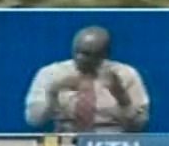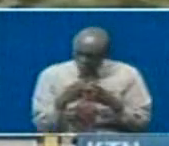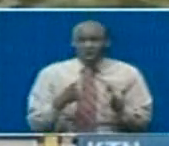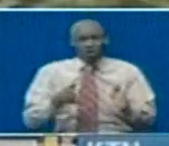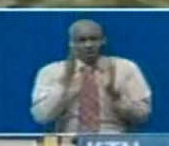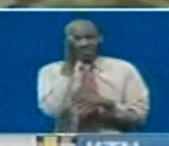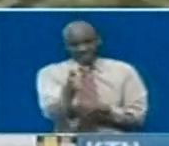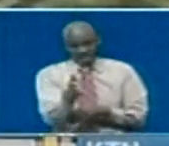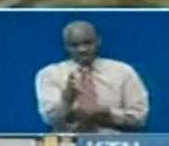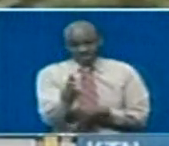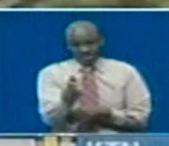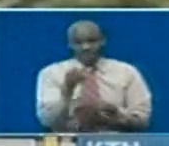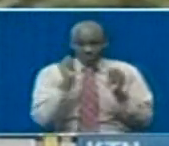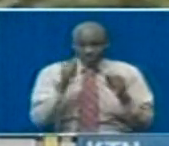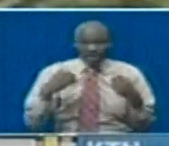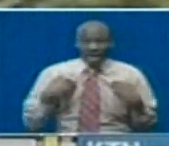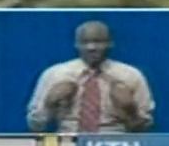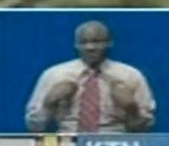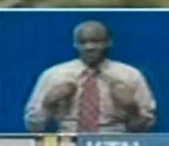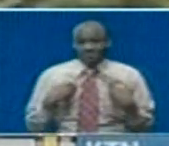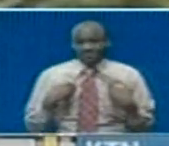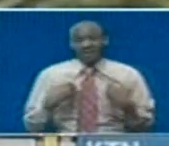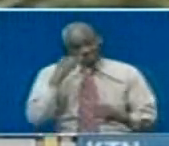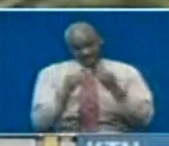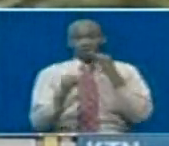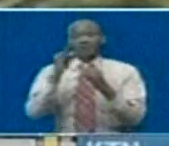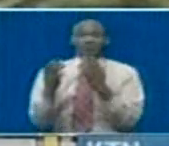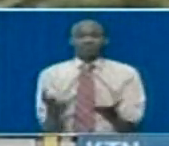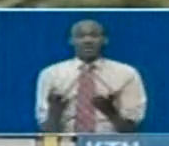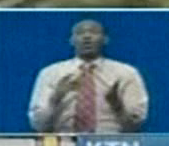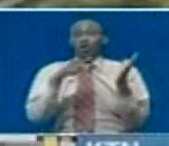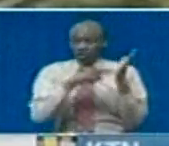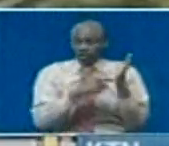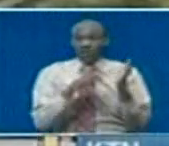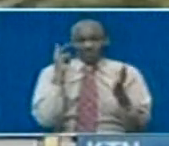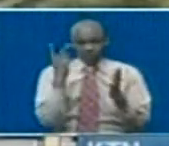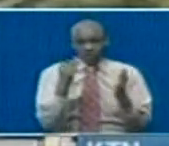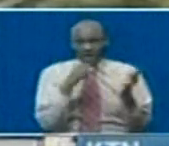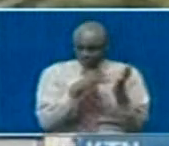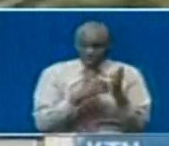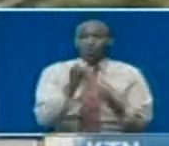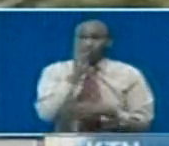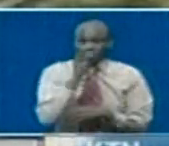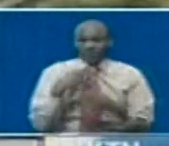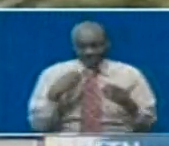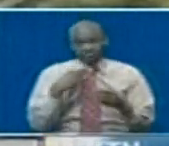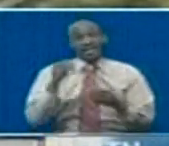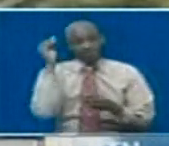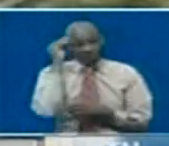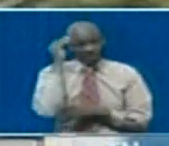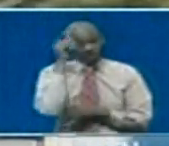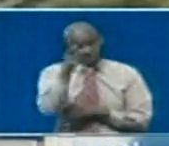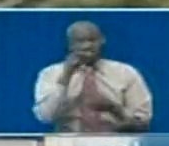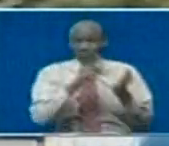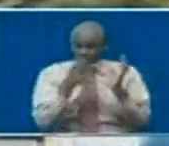that are pending in that particular constituency are finalized. There's the issue of providing water for irrigation. That's another project